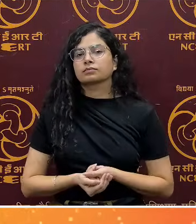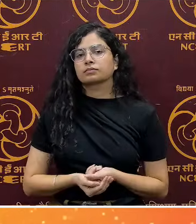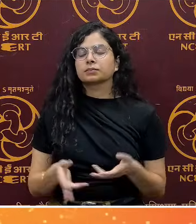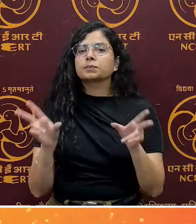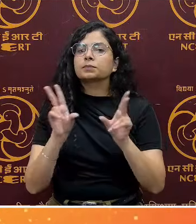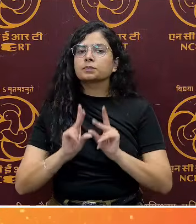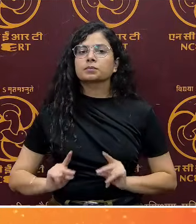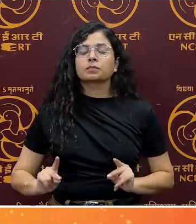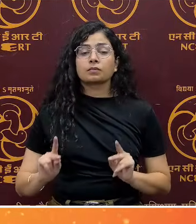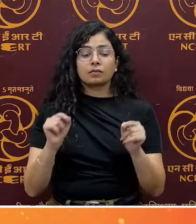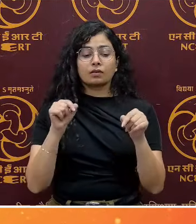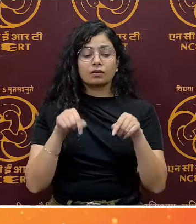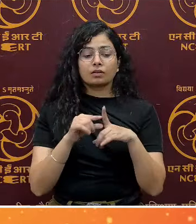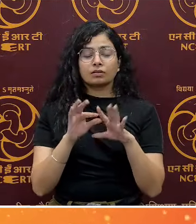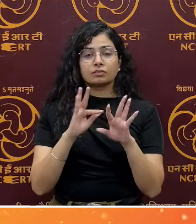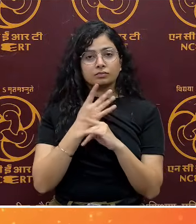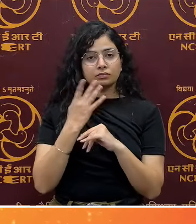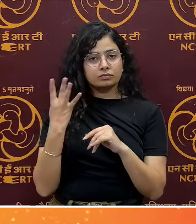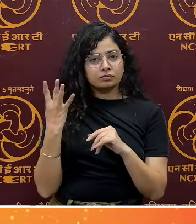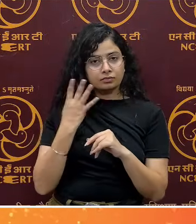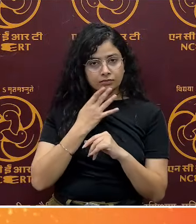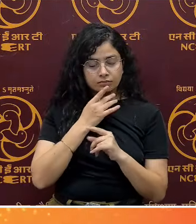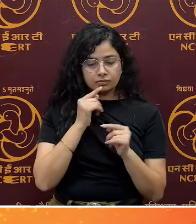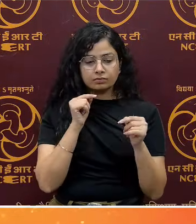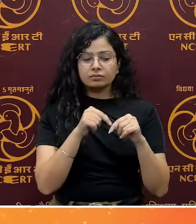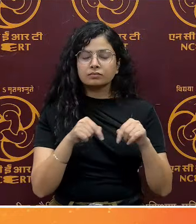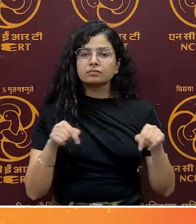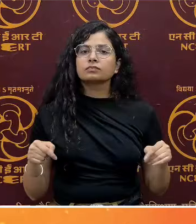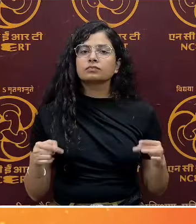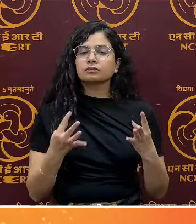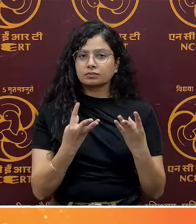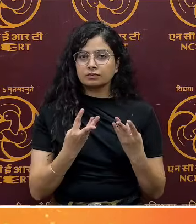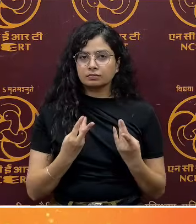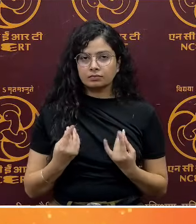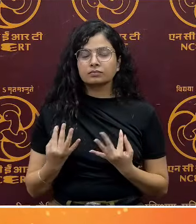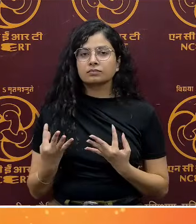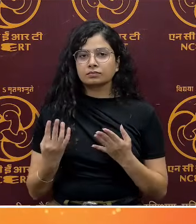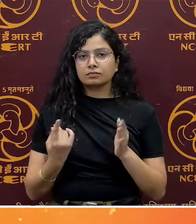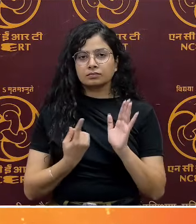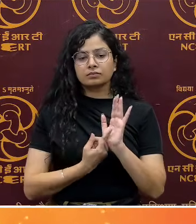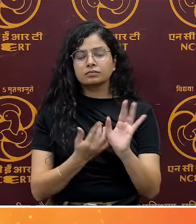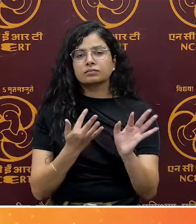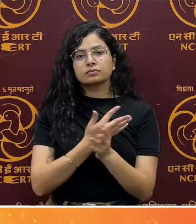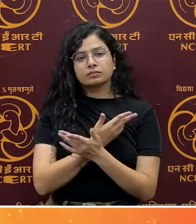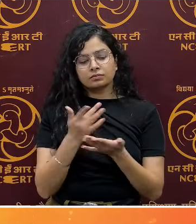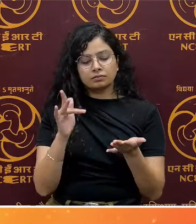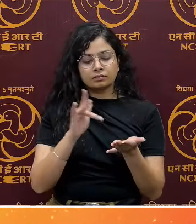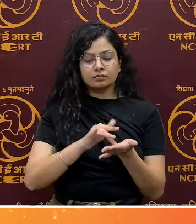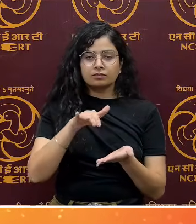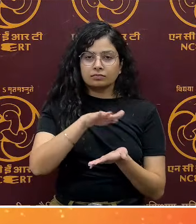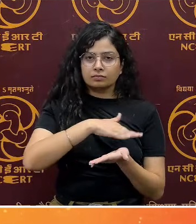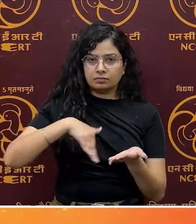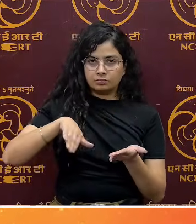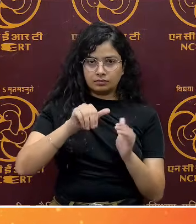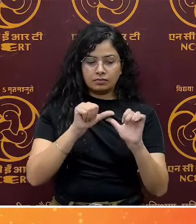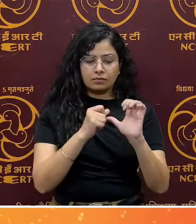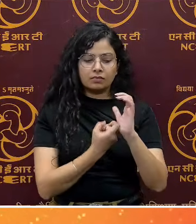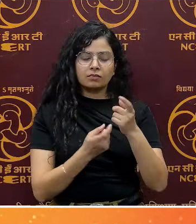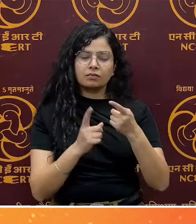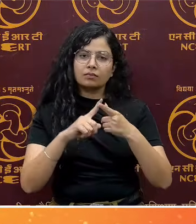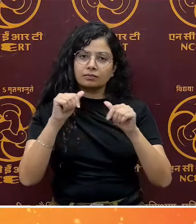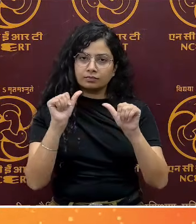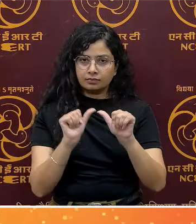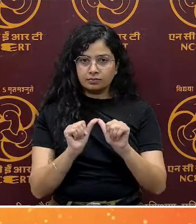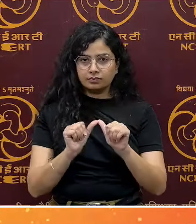Again we will color these numbers representing the area of each square